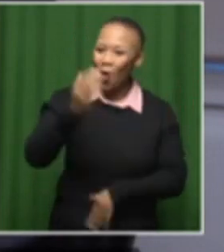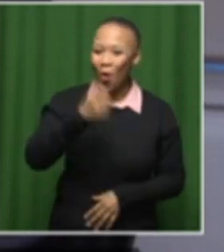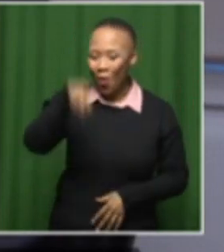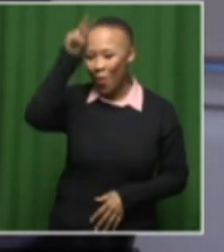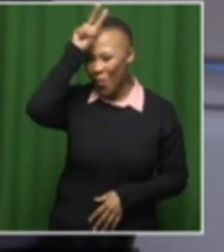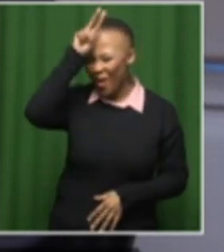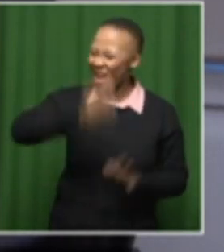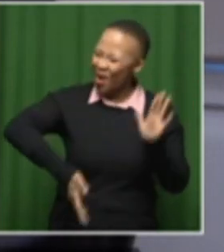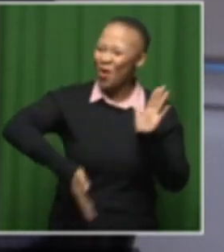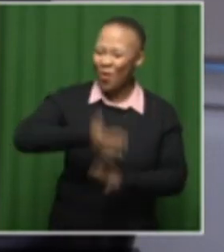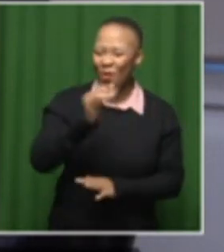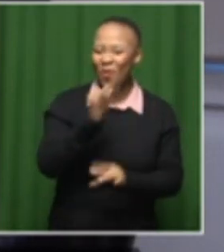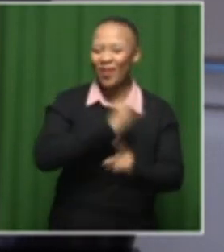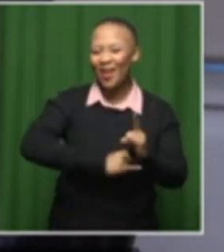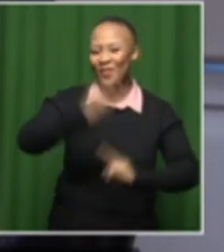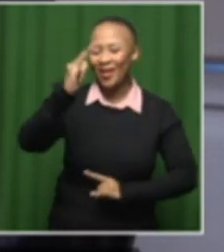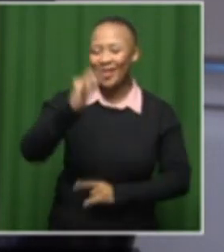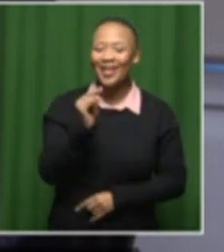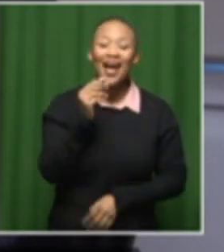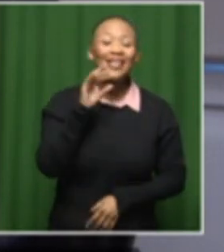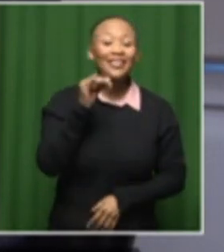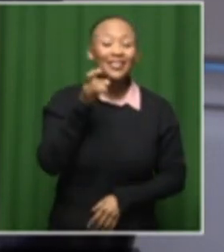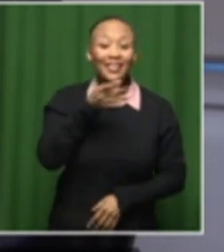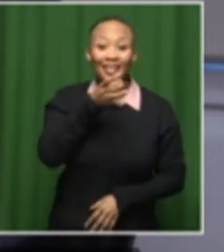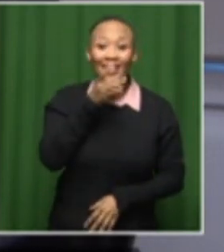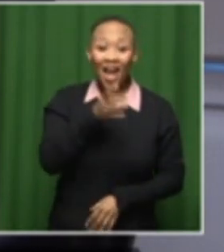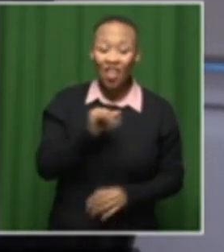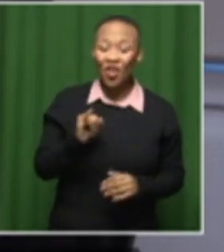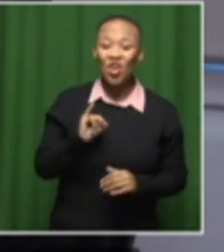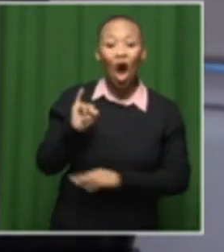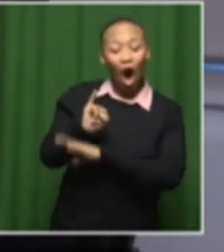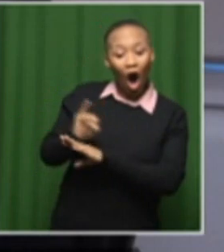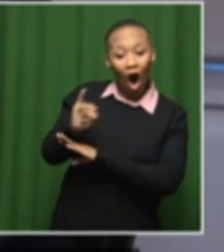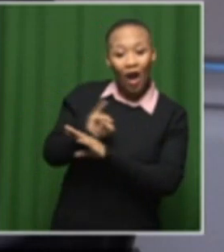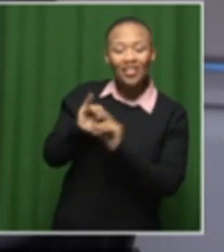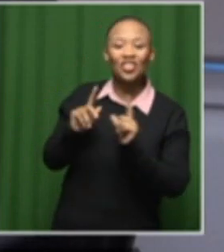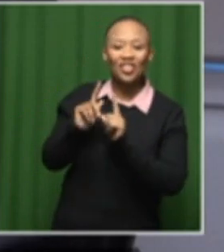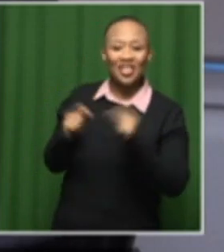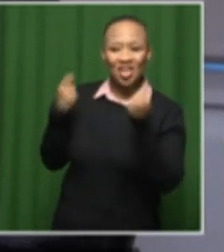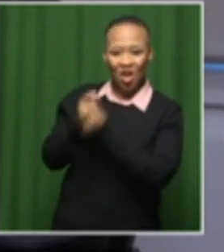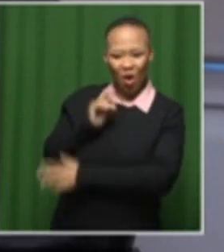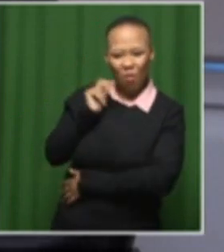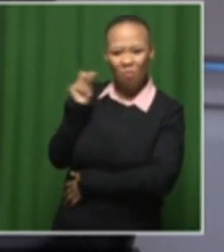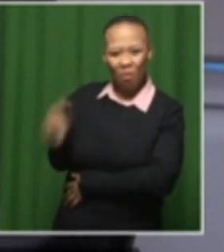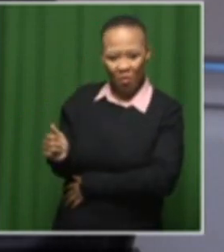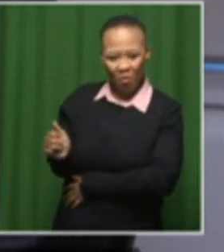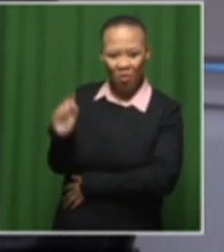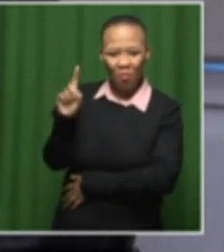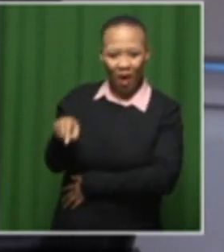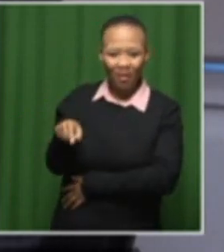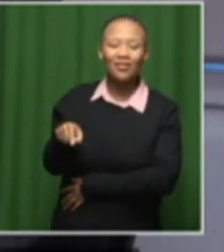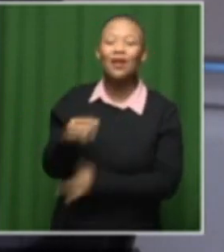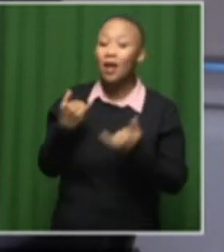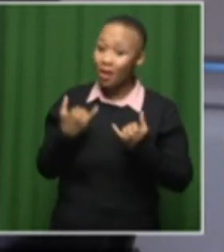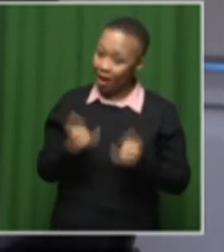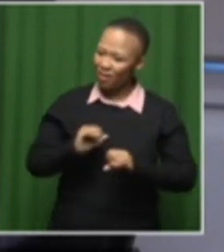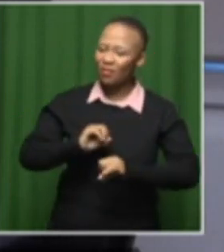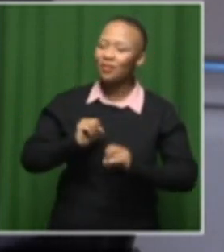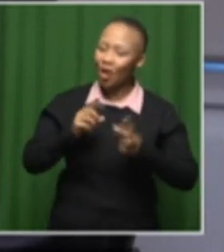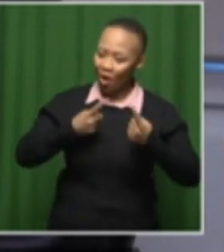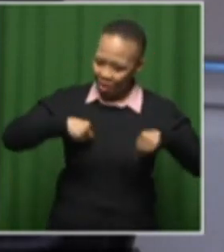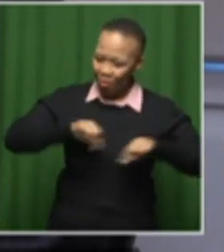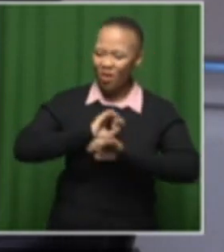on Saturday, beat the Irish, and then our route is very clear to the final.